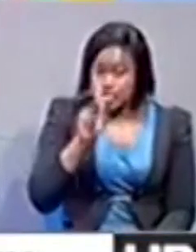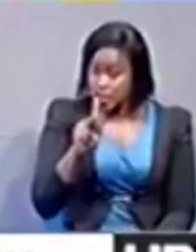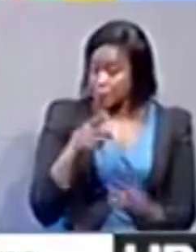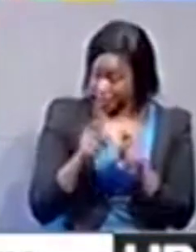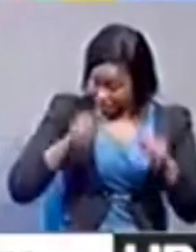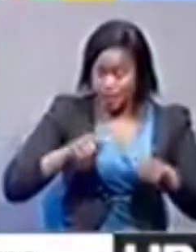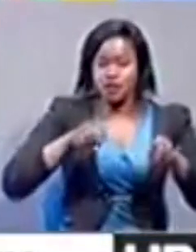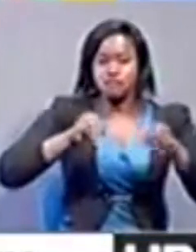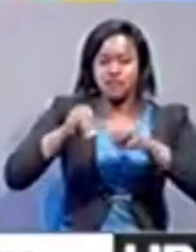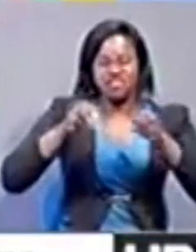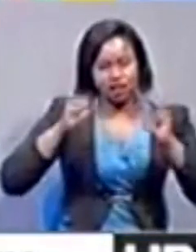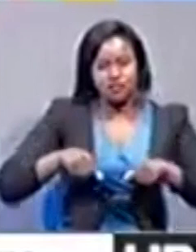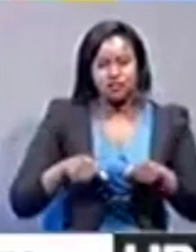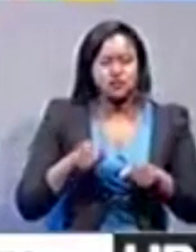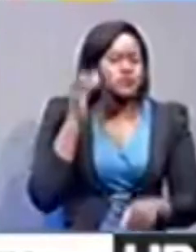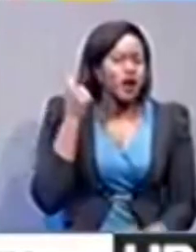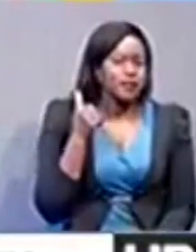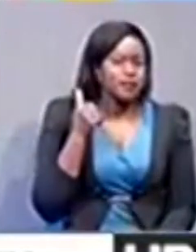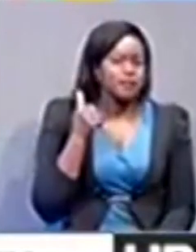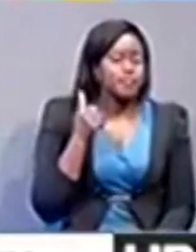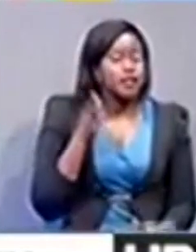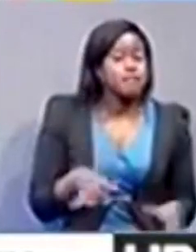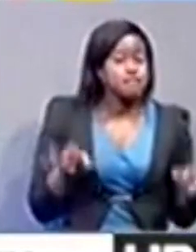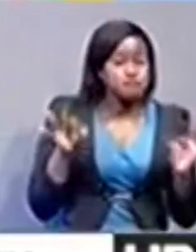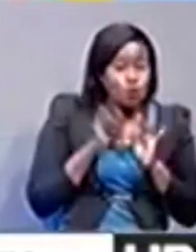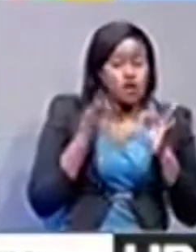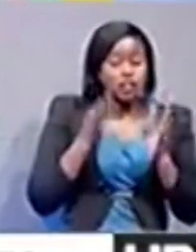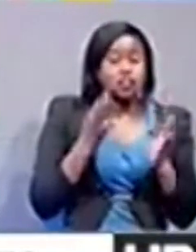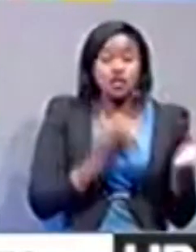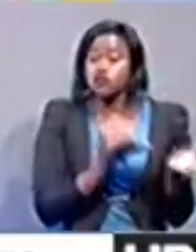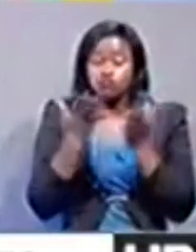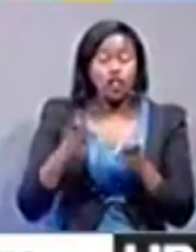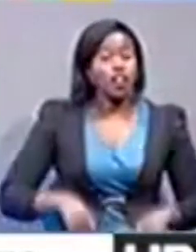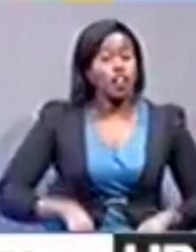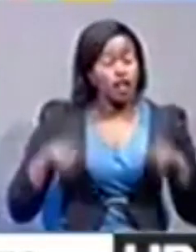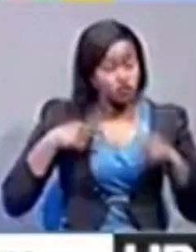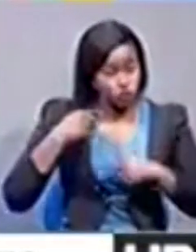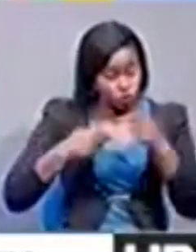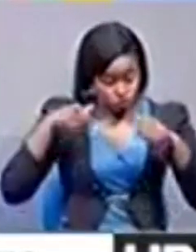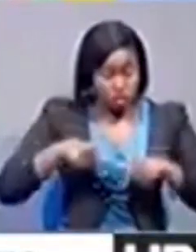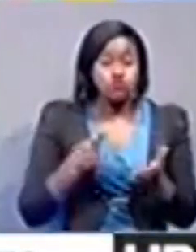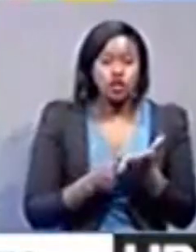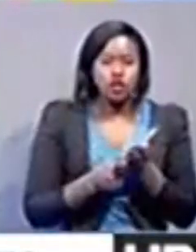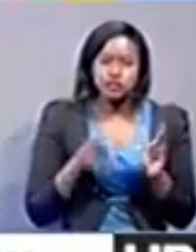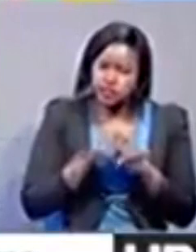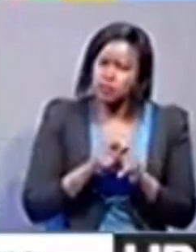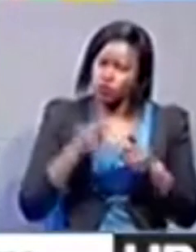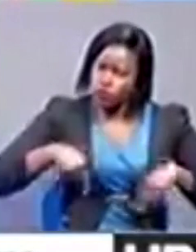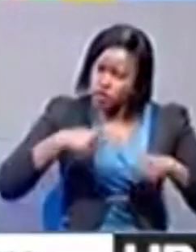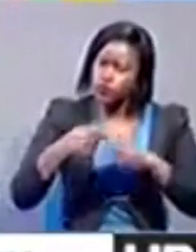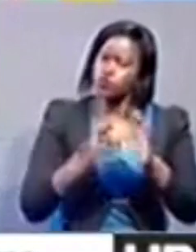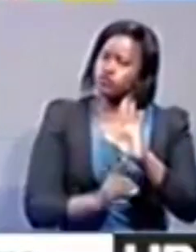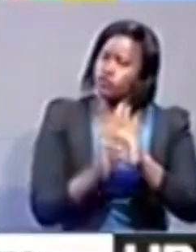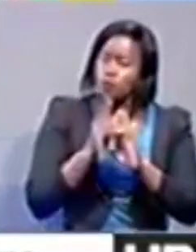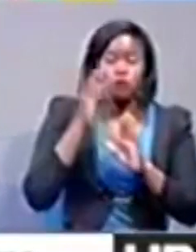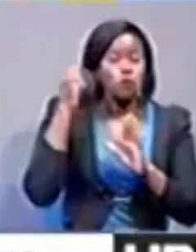Why? First of all, we need that cargo for our survival and even for our prosperity. Because